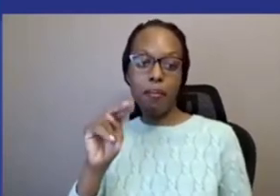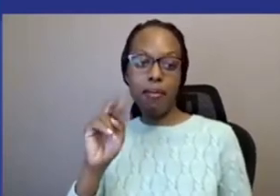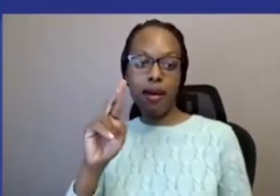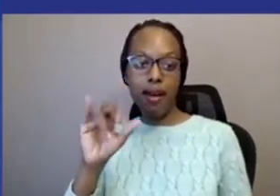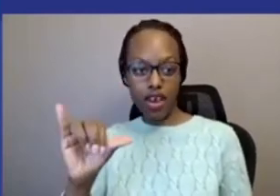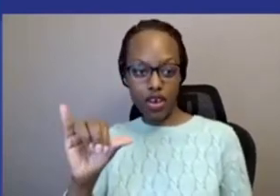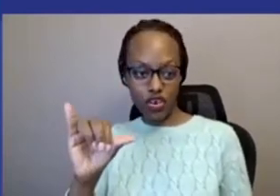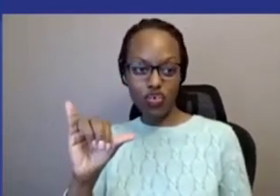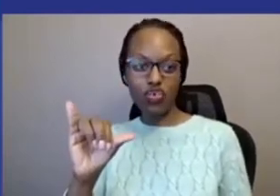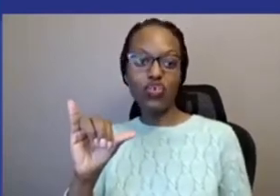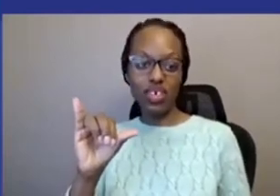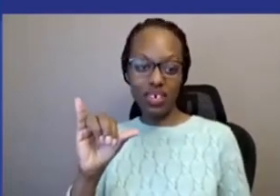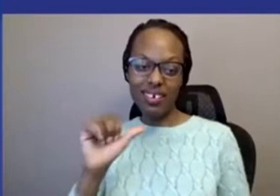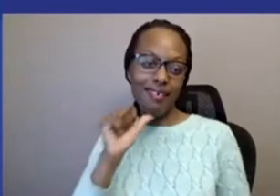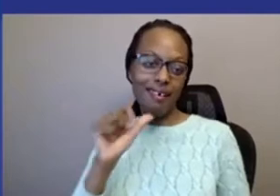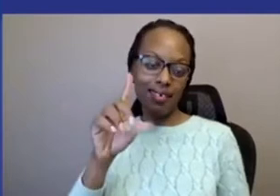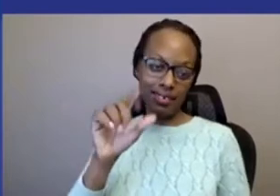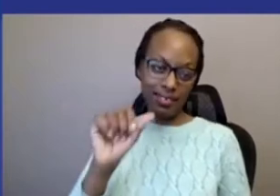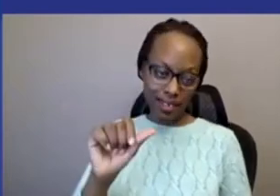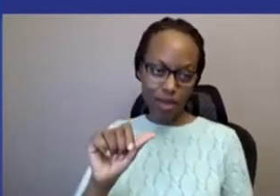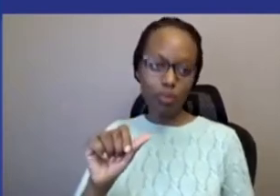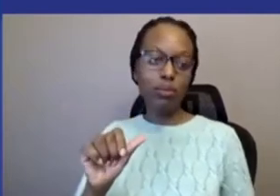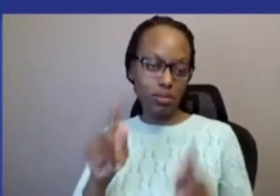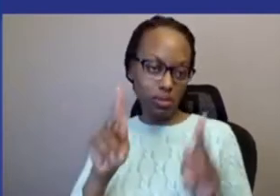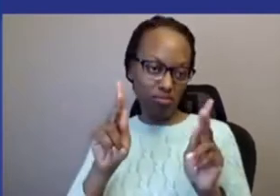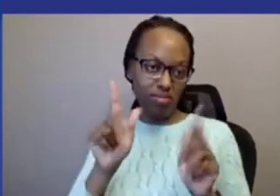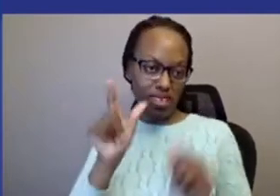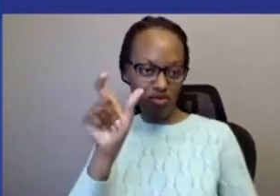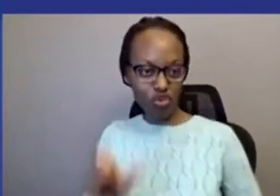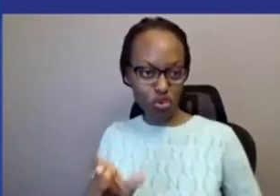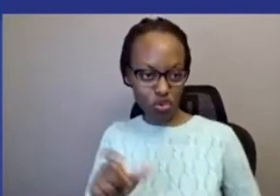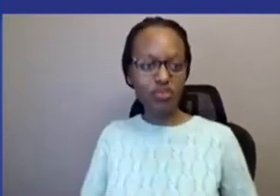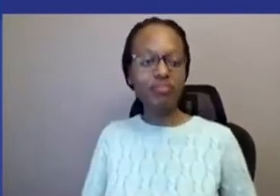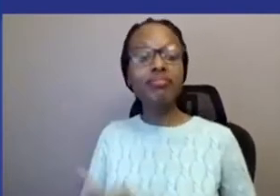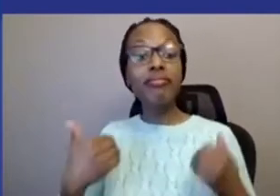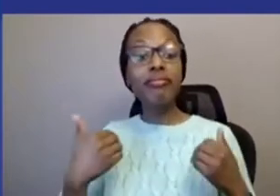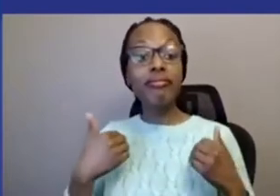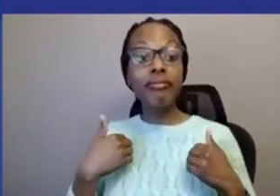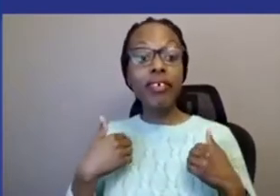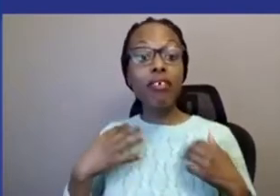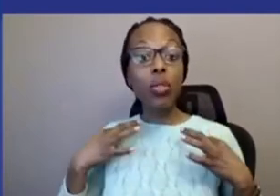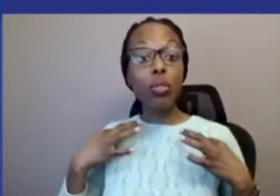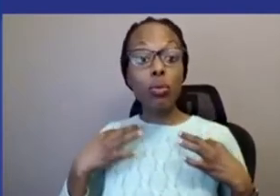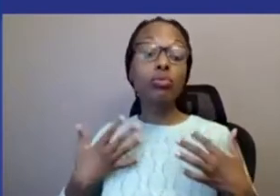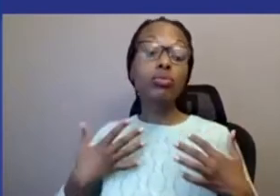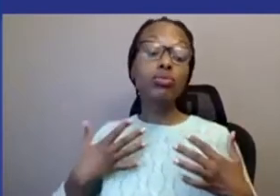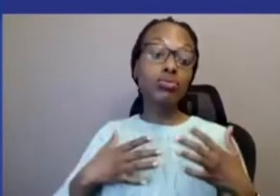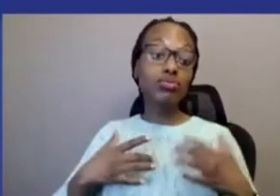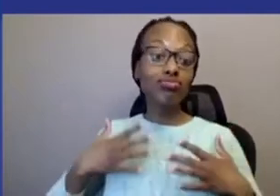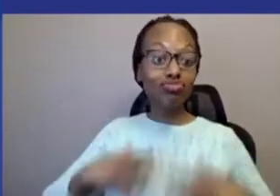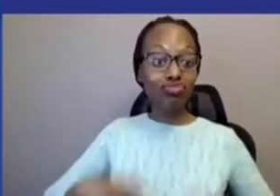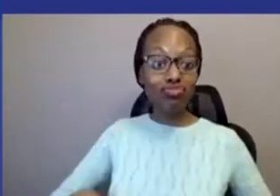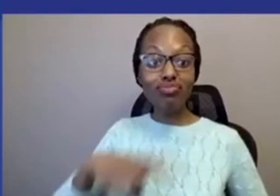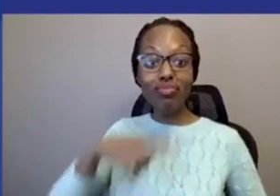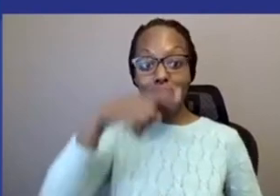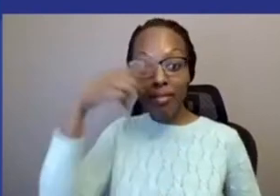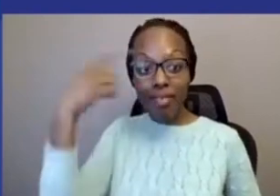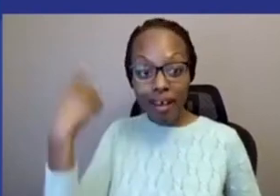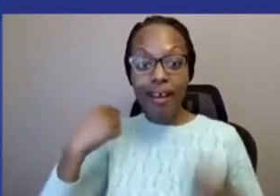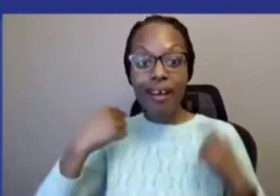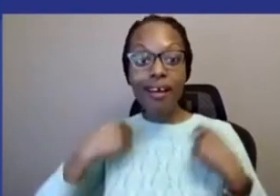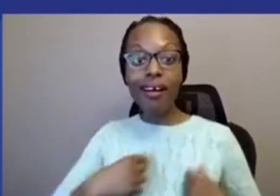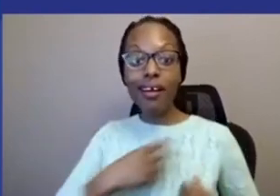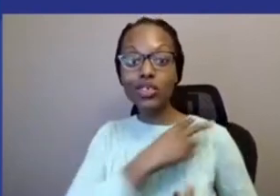proudly declaring that I am a New Yorker for dance, accompanied by a stylish pearl necklace and a black jacket with golden stripes on the lining. I have brown